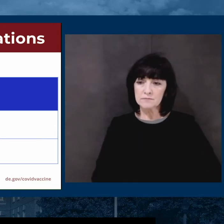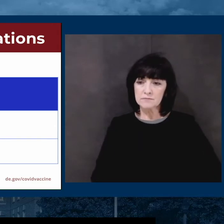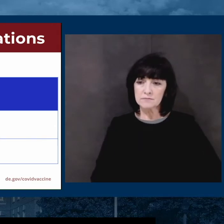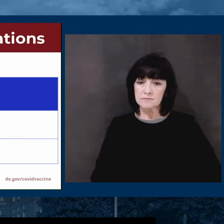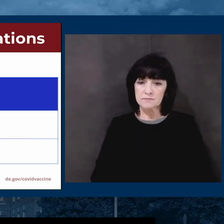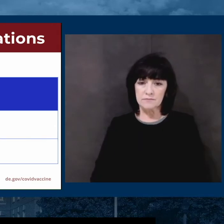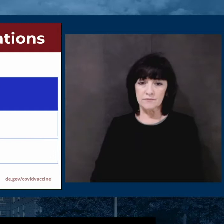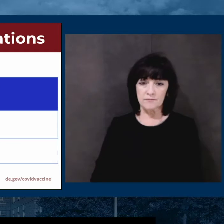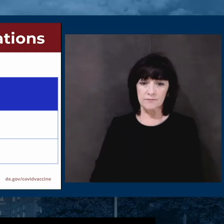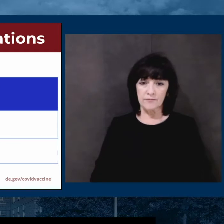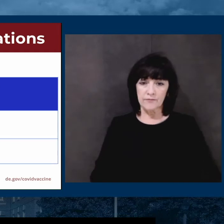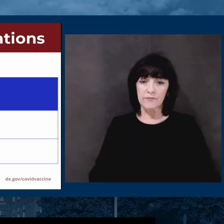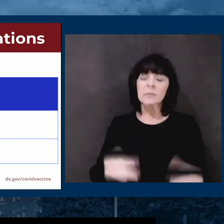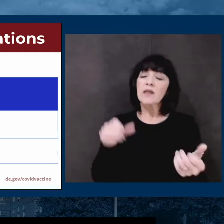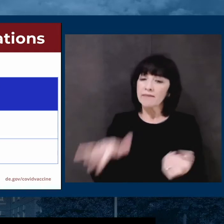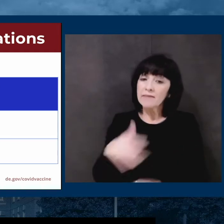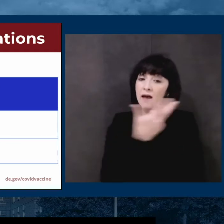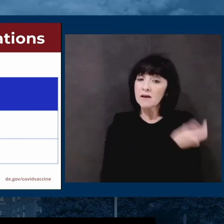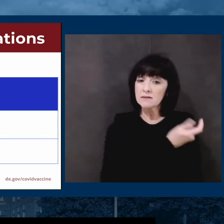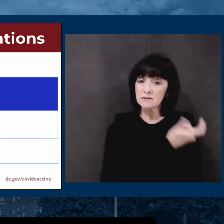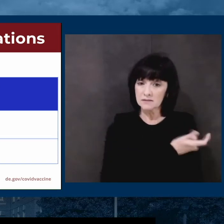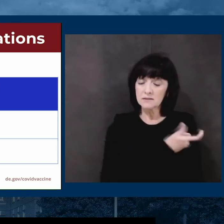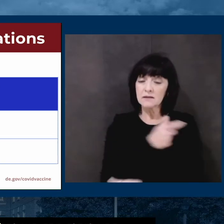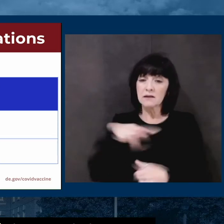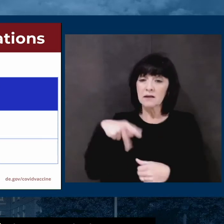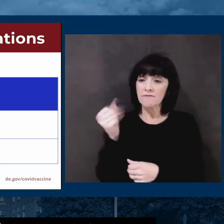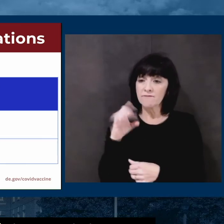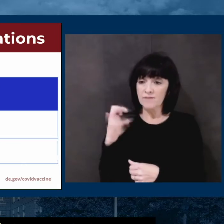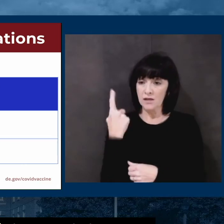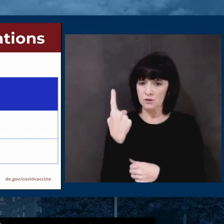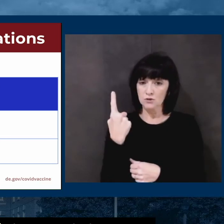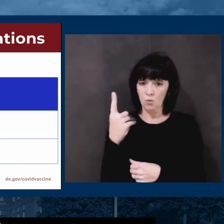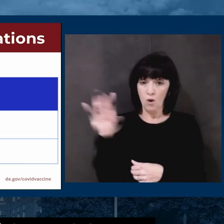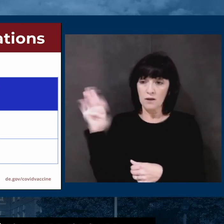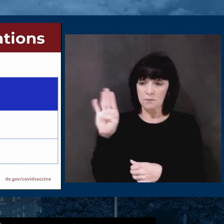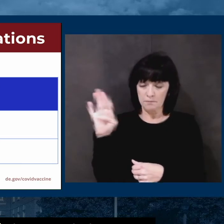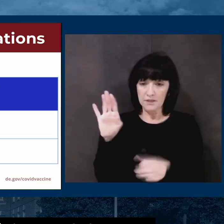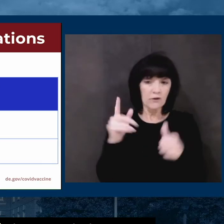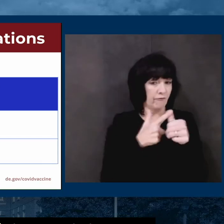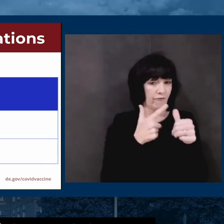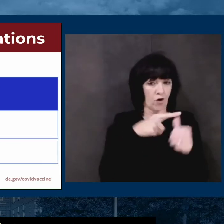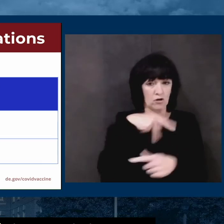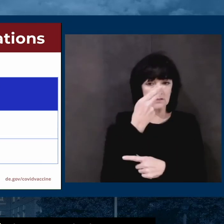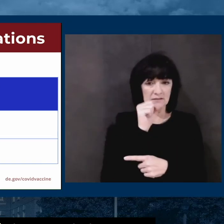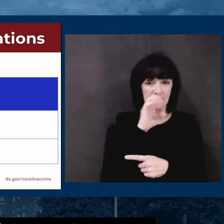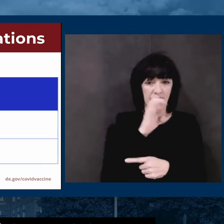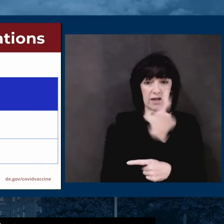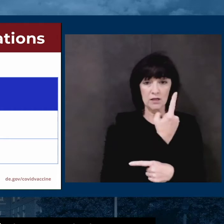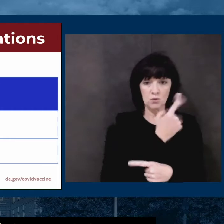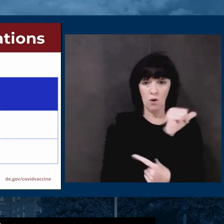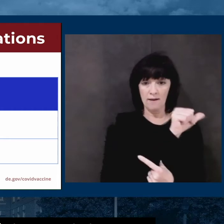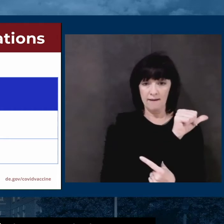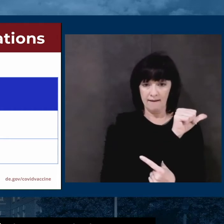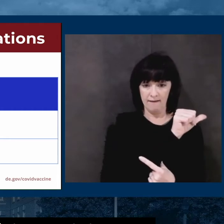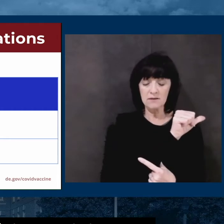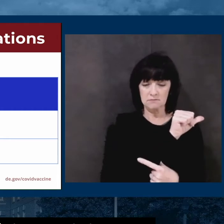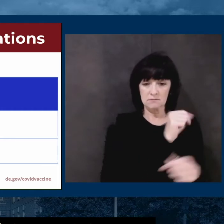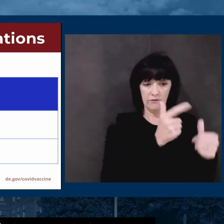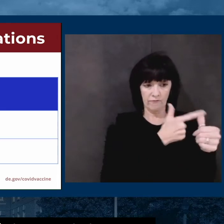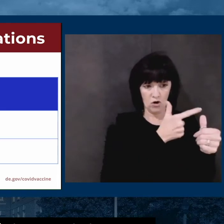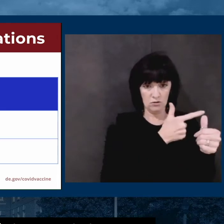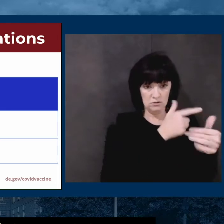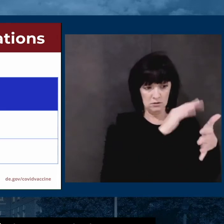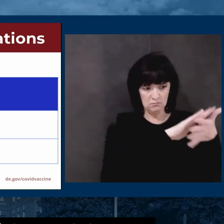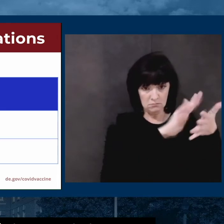could start vaccinating those in phase 1B prior to finishing phase 1A. Which actually makes things a little bit easier from an